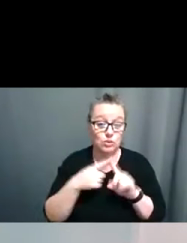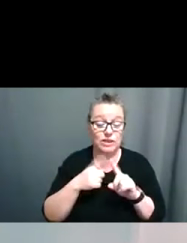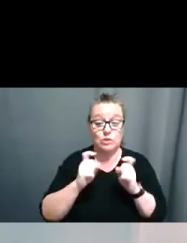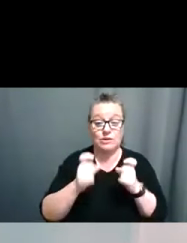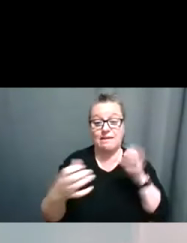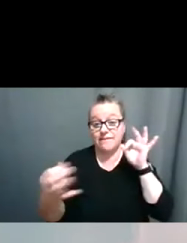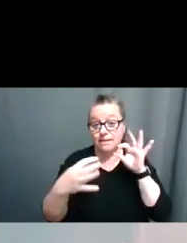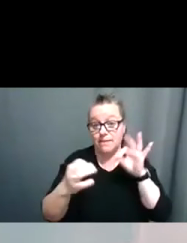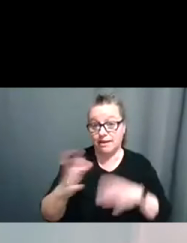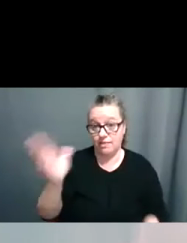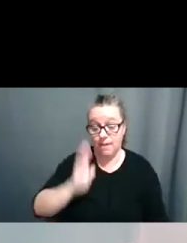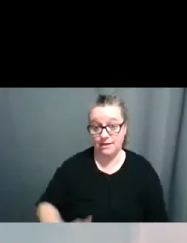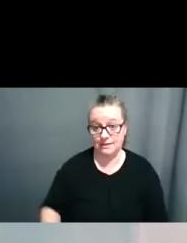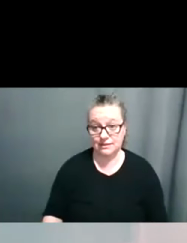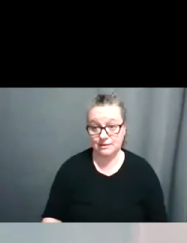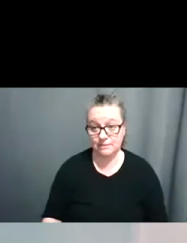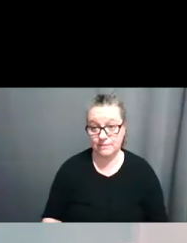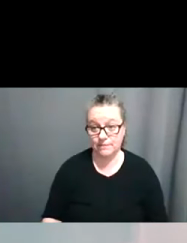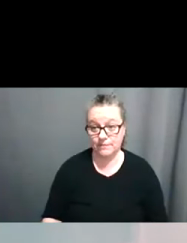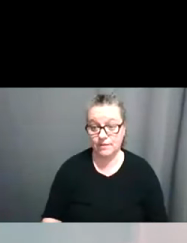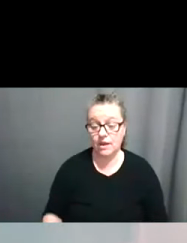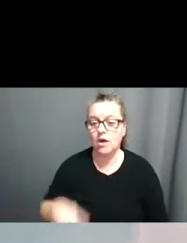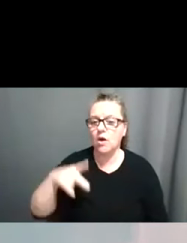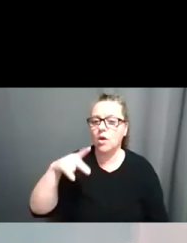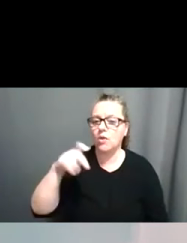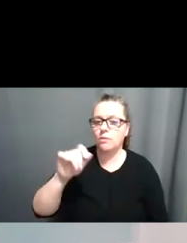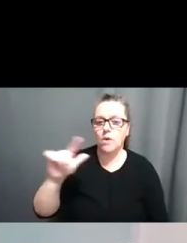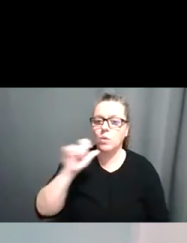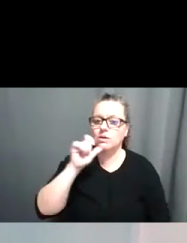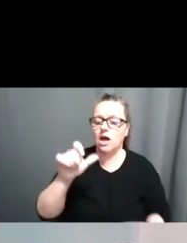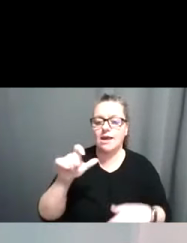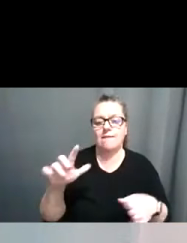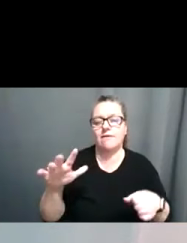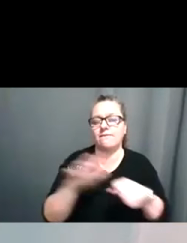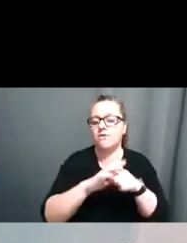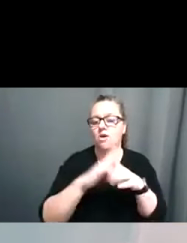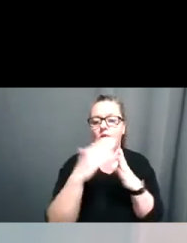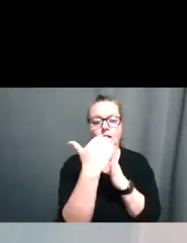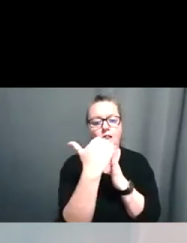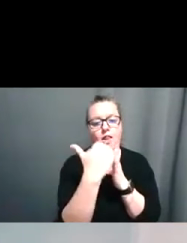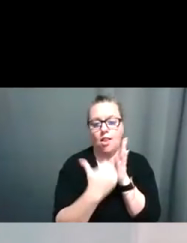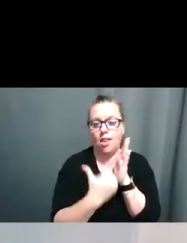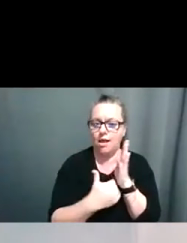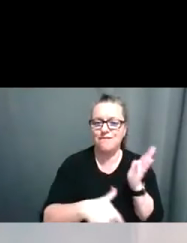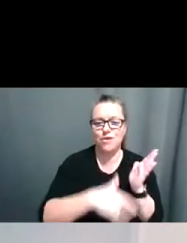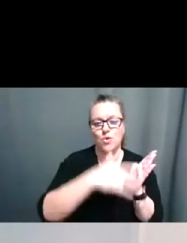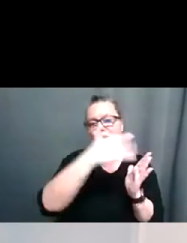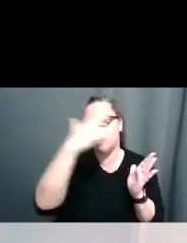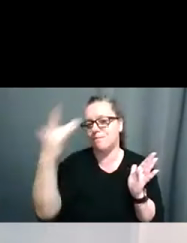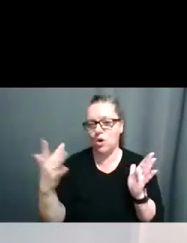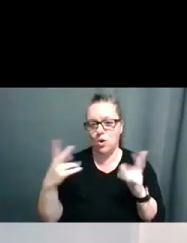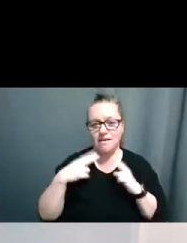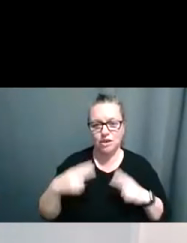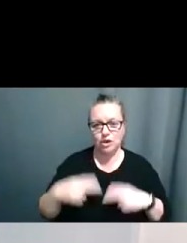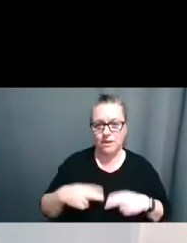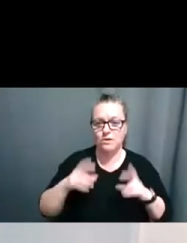in the past? The poll will not contain a complete inventory of the rainbow of human responses, but it's a short